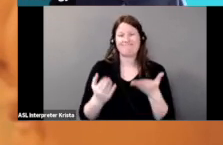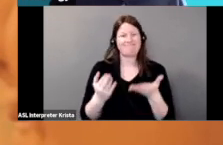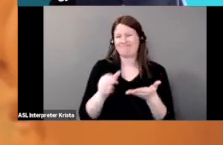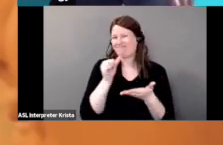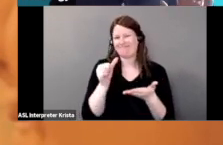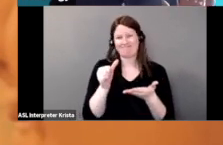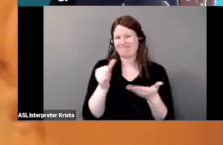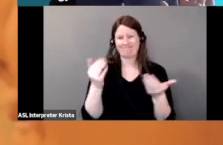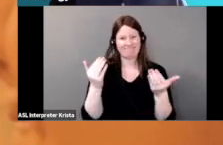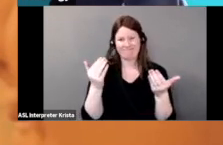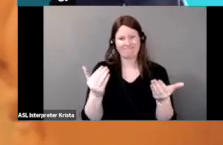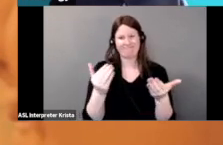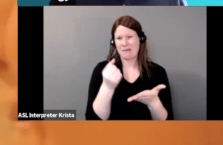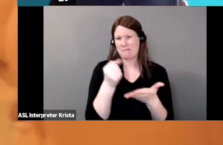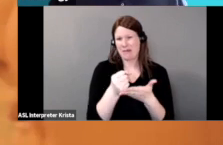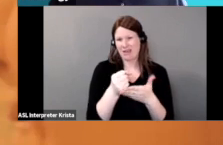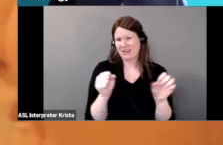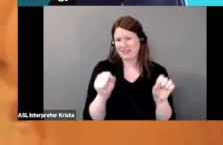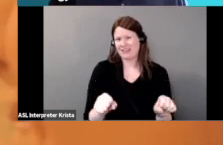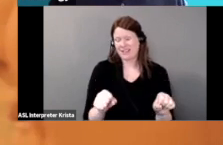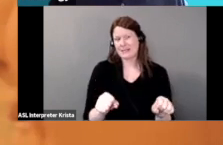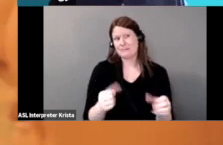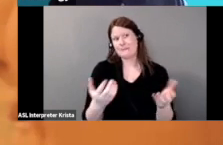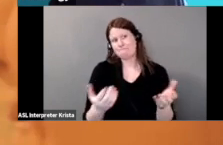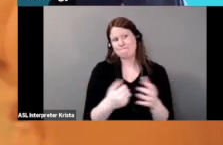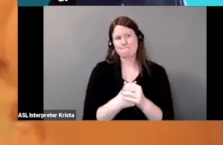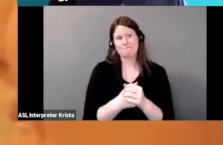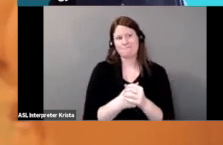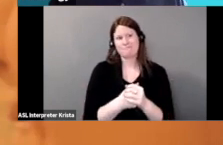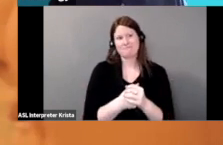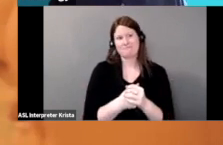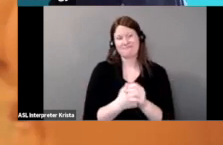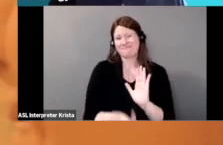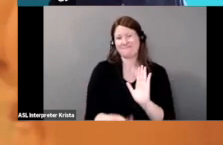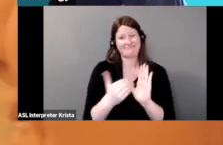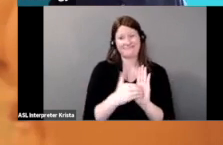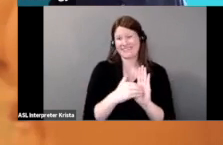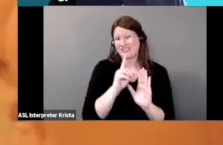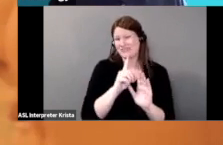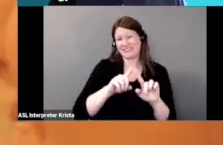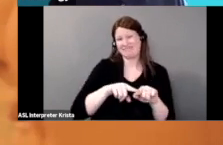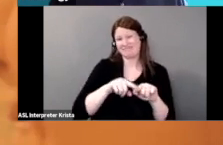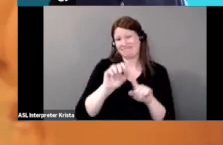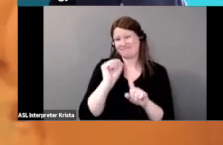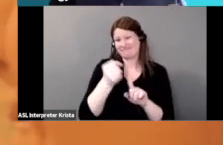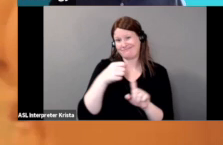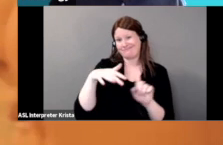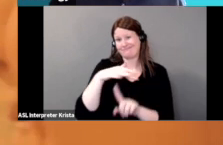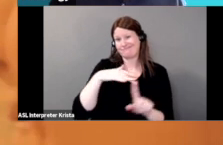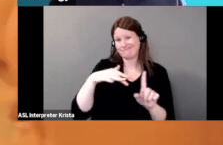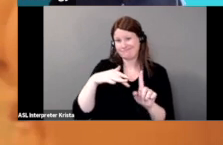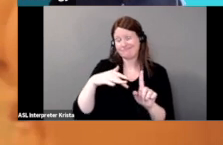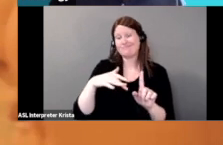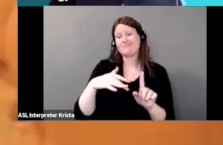Having said that, that's something where you would have to look at the specifics of the situation, because if it's a